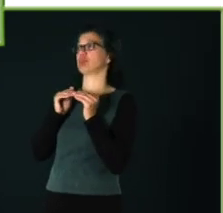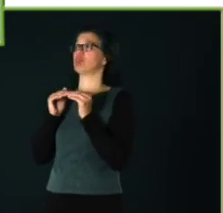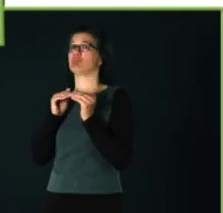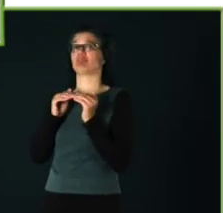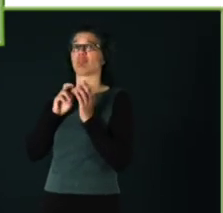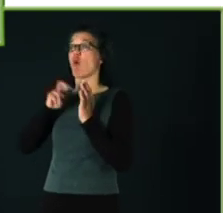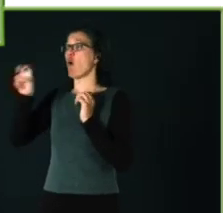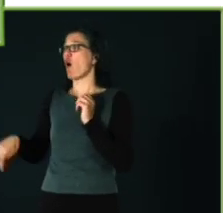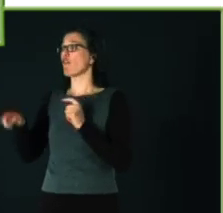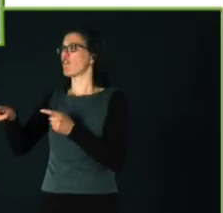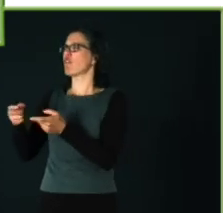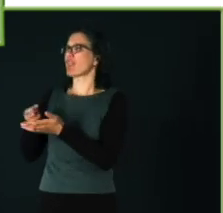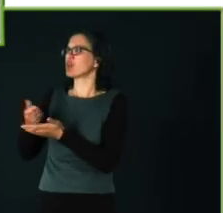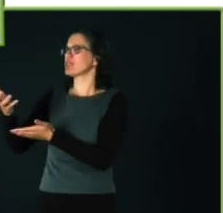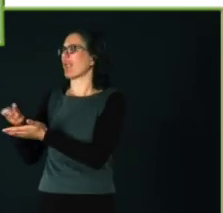around in the CBD.